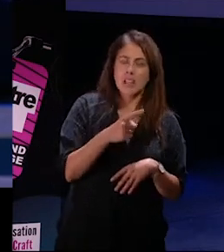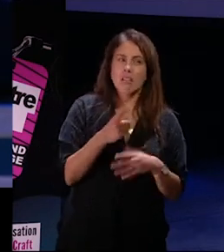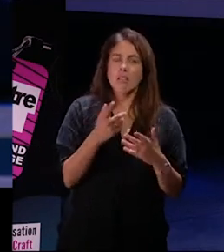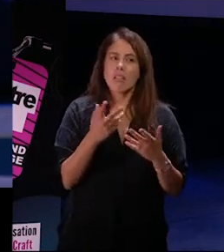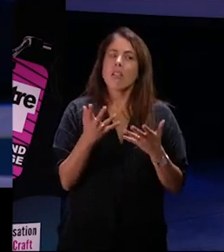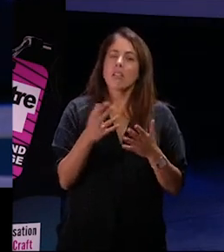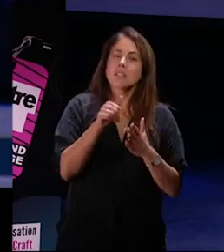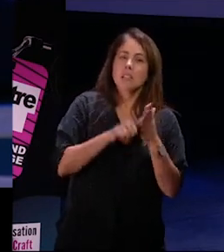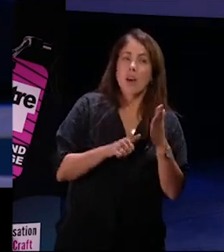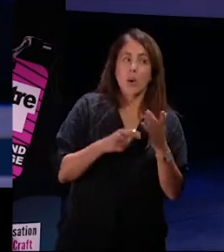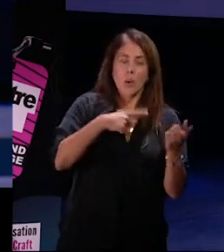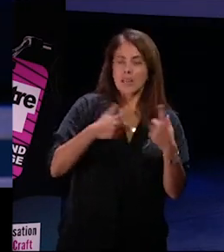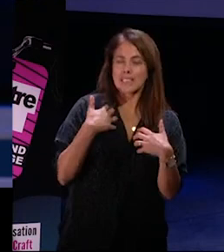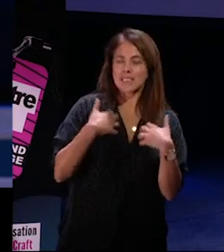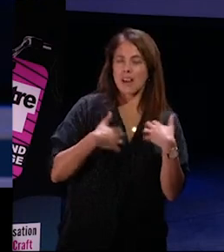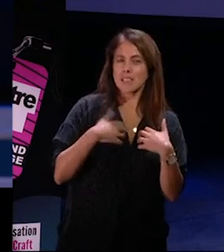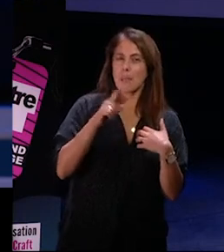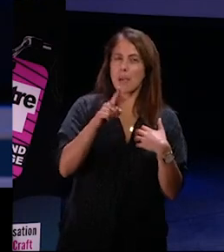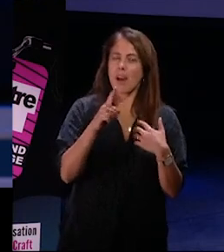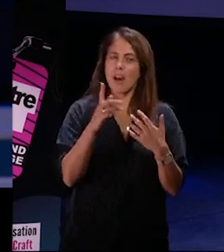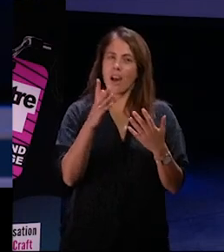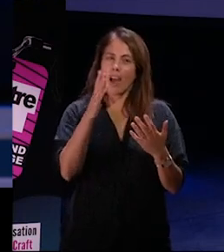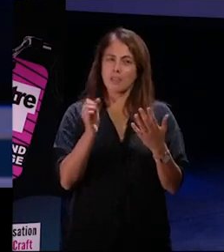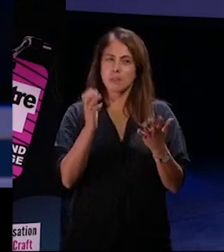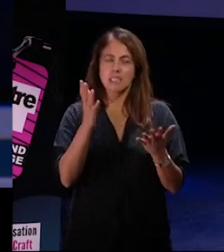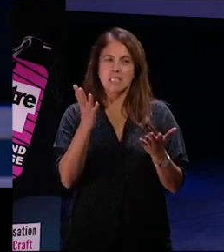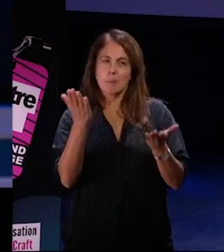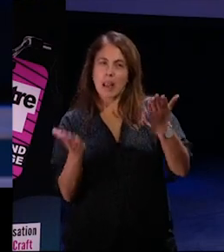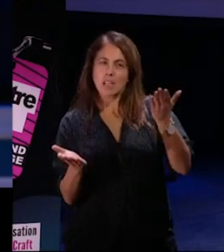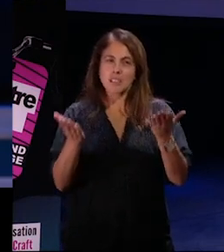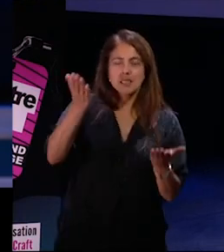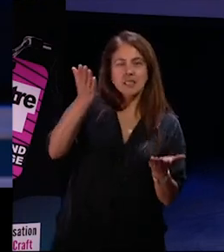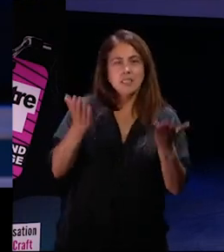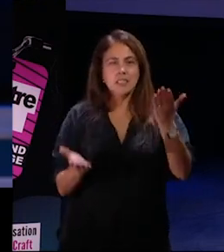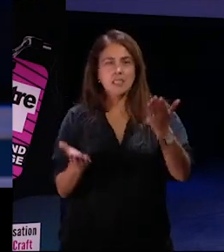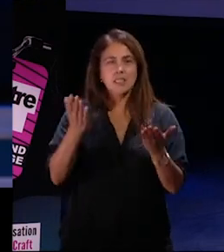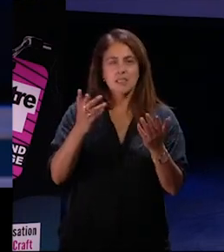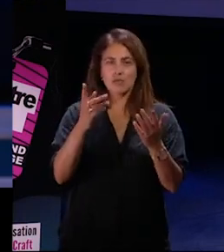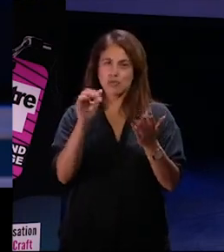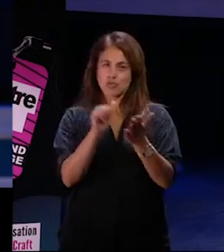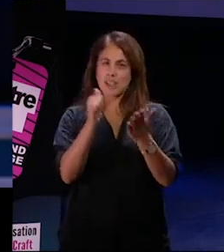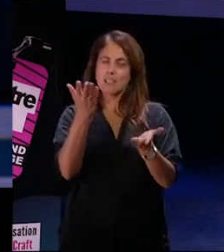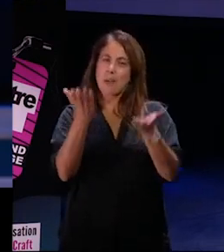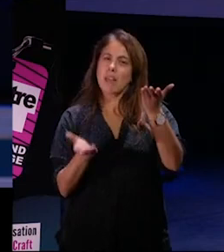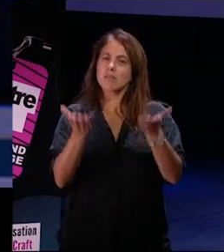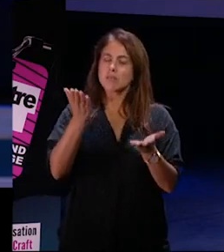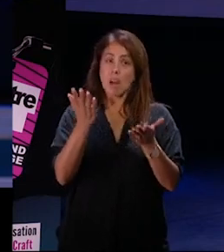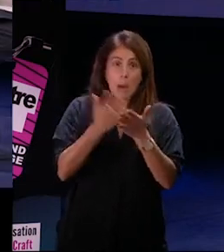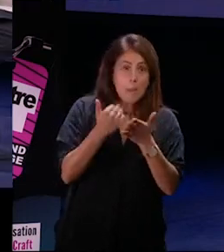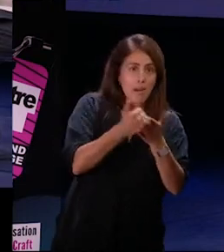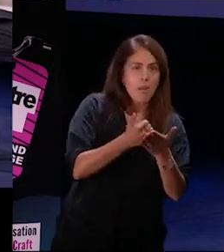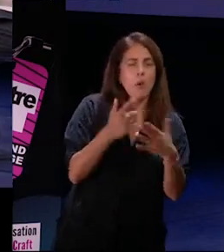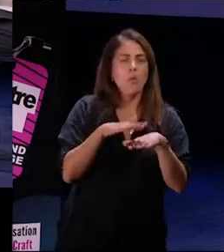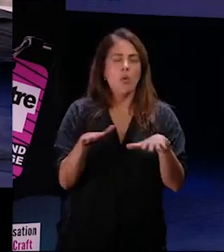where everyone's very excited about it, but we also need to find that bit, that sort of balance. The oil in the cogs of what, how that helps